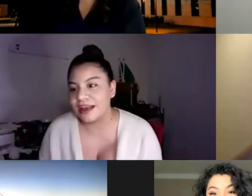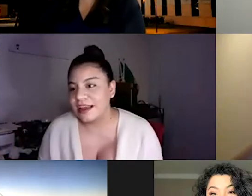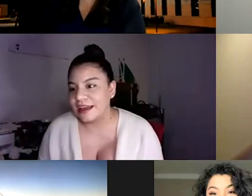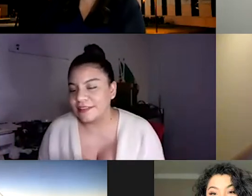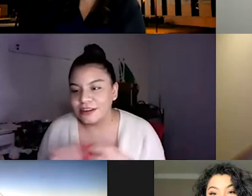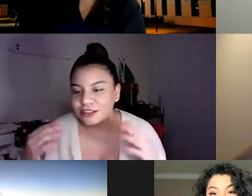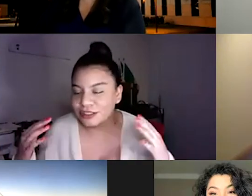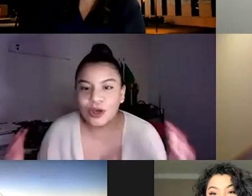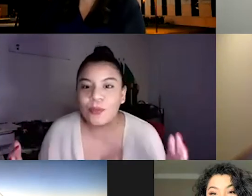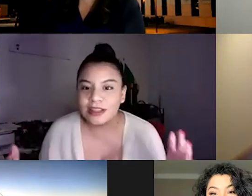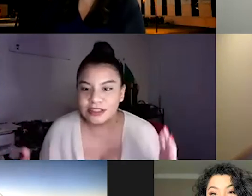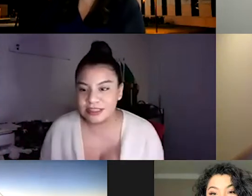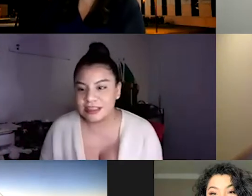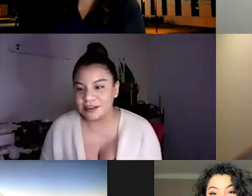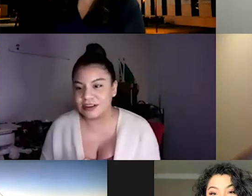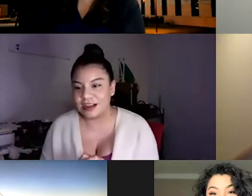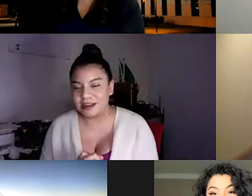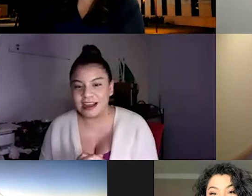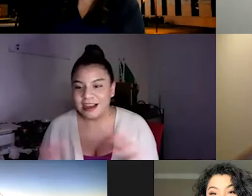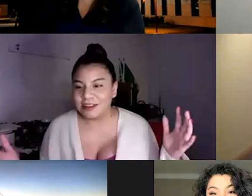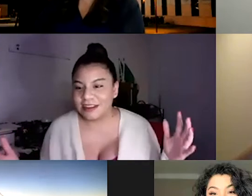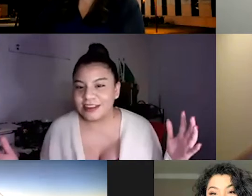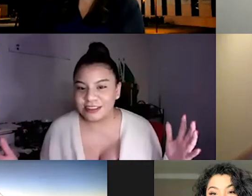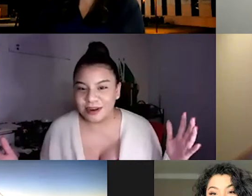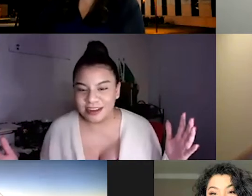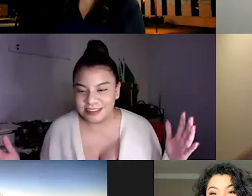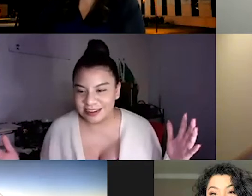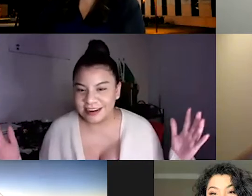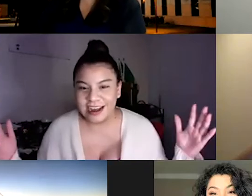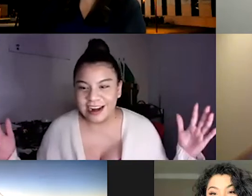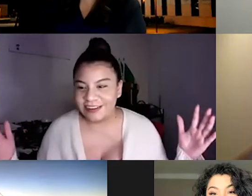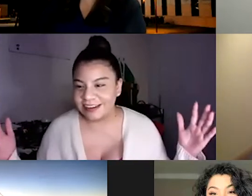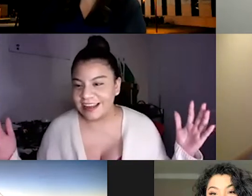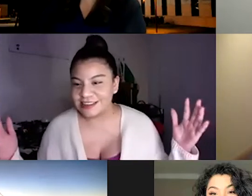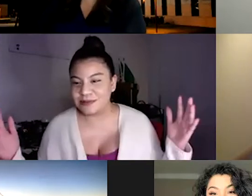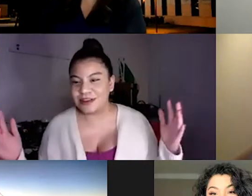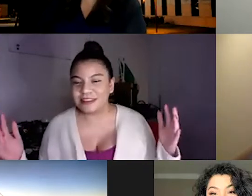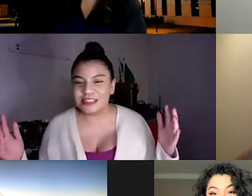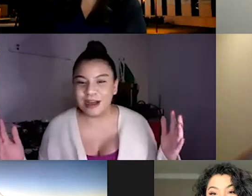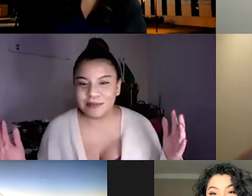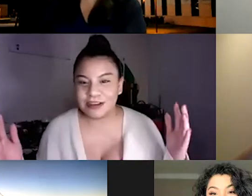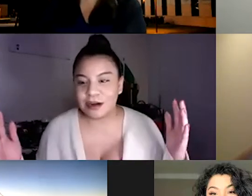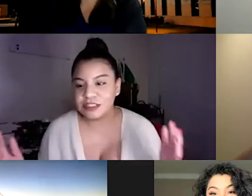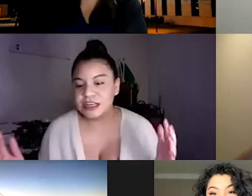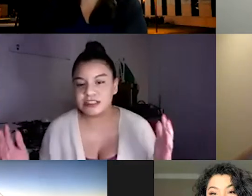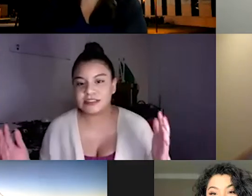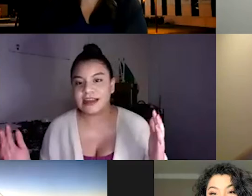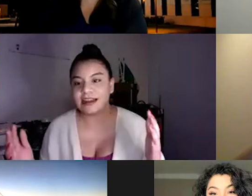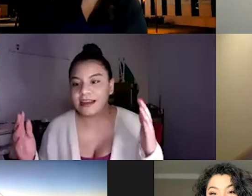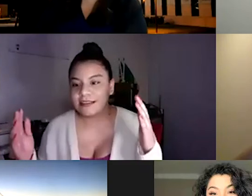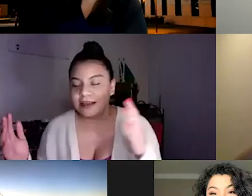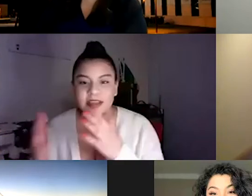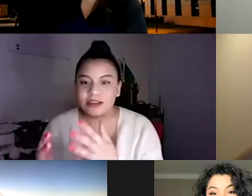long, and they're just so willing to sit down and talk. I mean, I'm looking at Dr. Watkins here, and I hate to put you on the spot, but the conversations